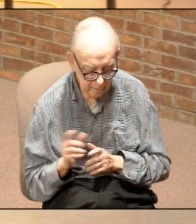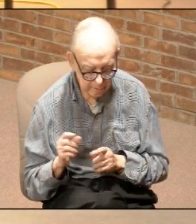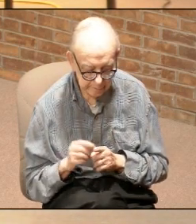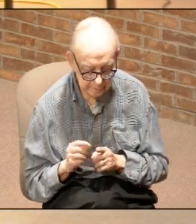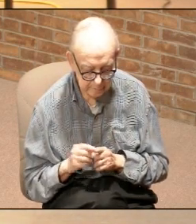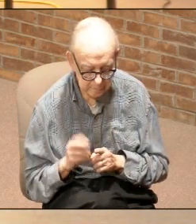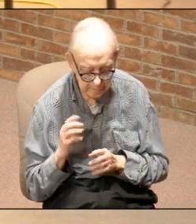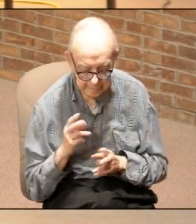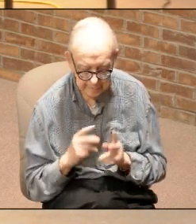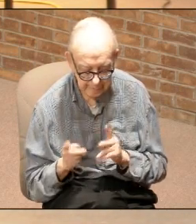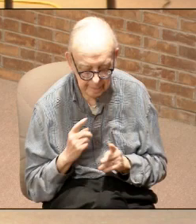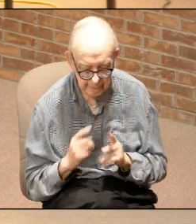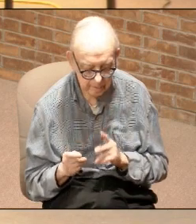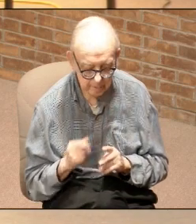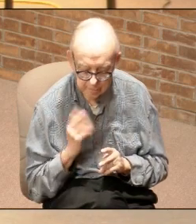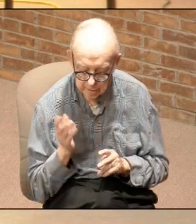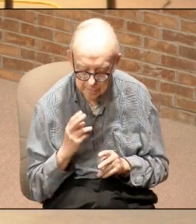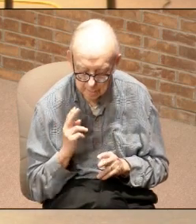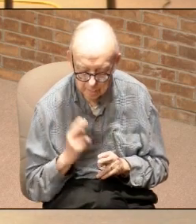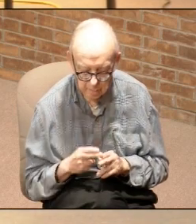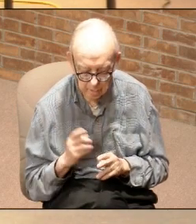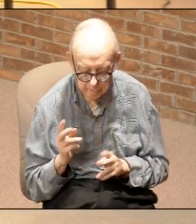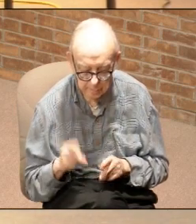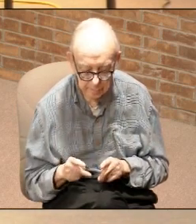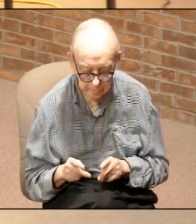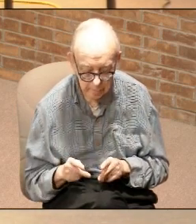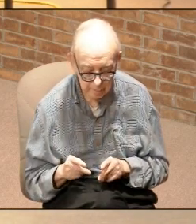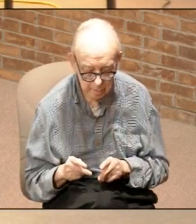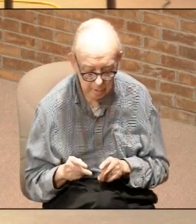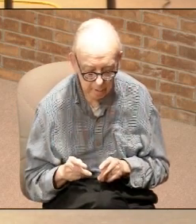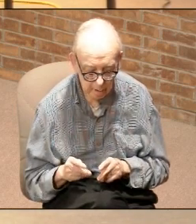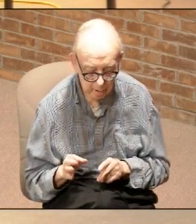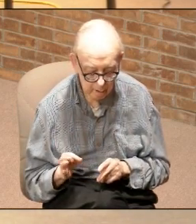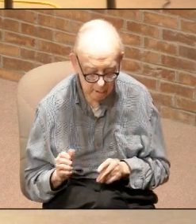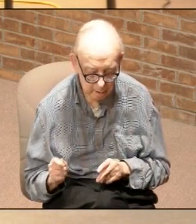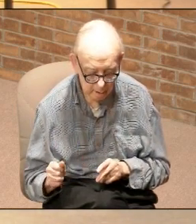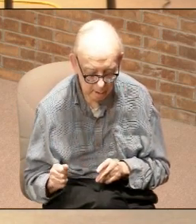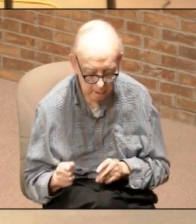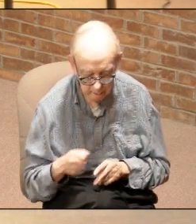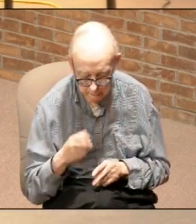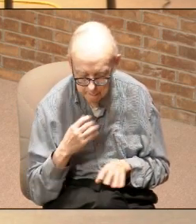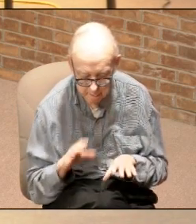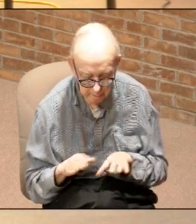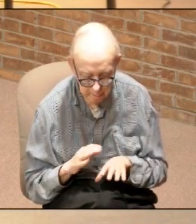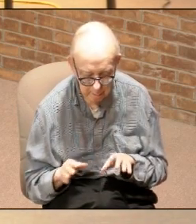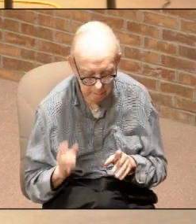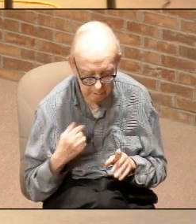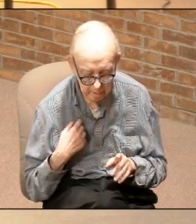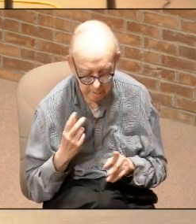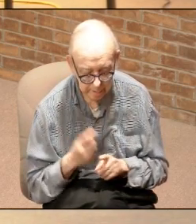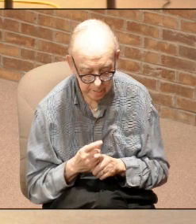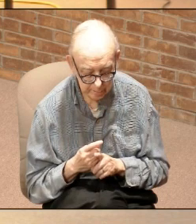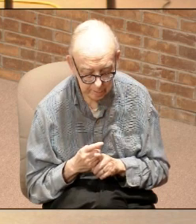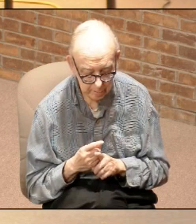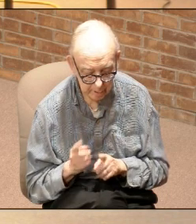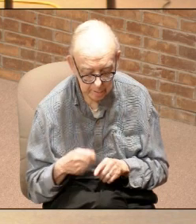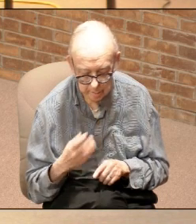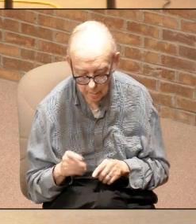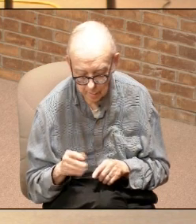i hear people all the time say you shouldn't call anybody a fool god does it's guess what that gives me the right to call him a fool too